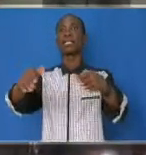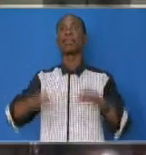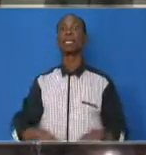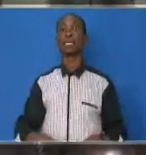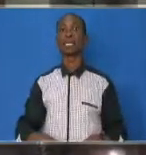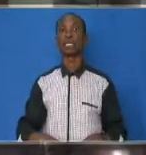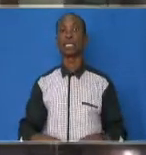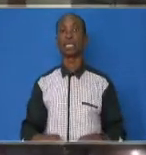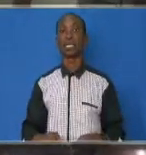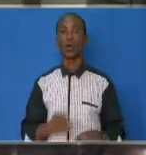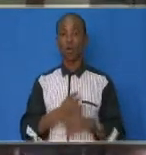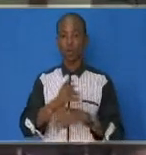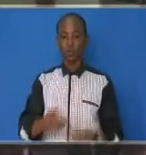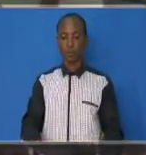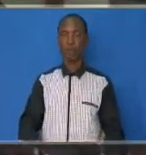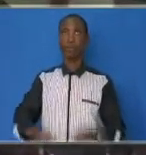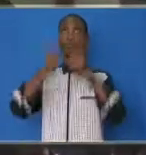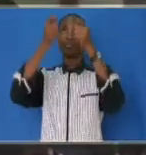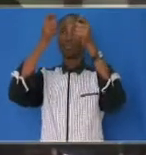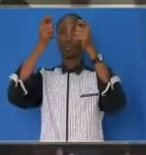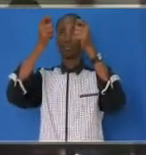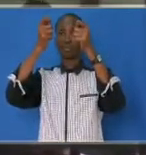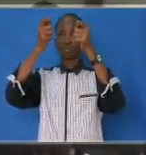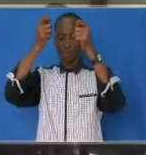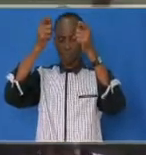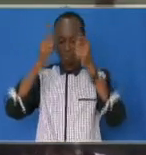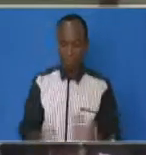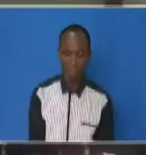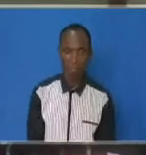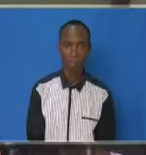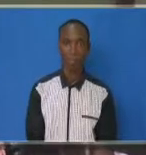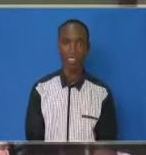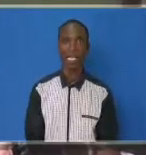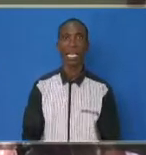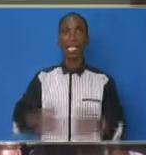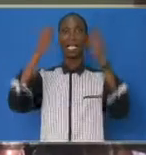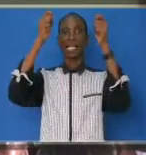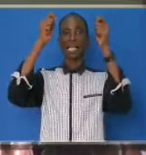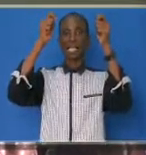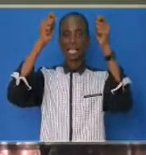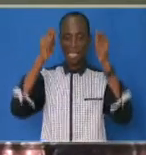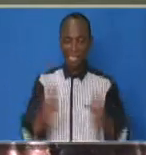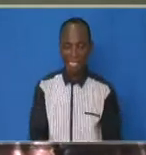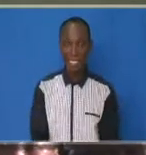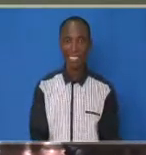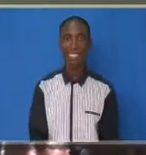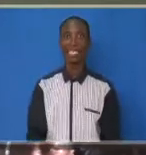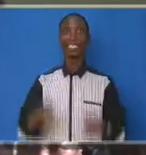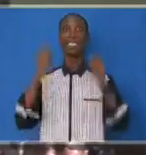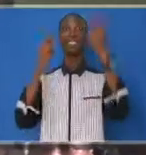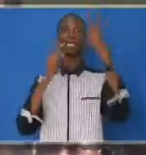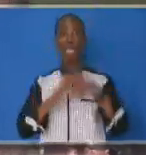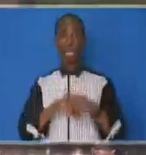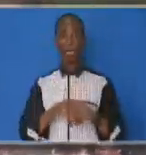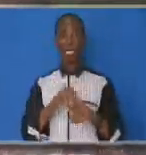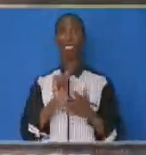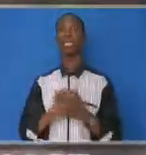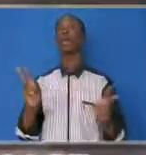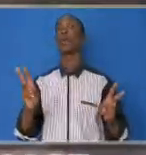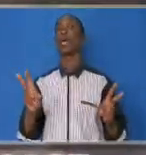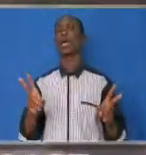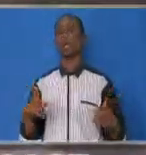back. Se abofra, ne mami, eh yin se noa. O se ye funu, ye si eno ho,